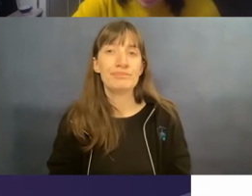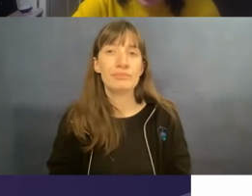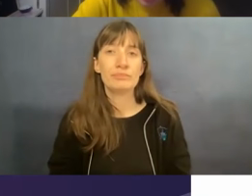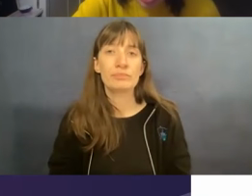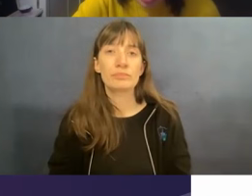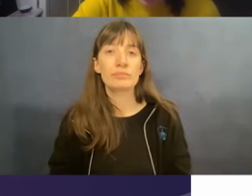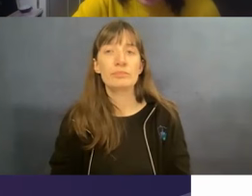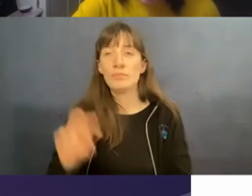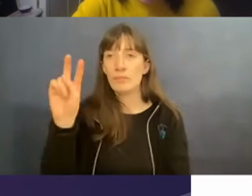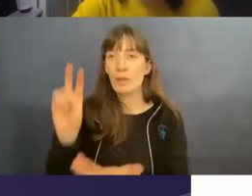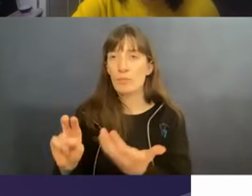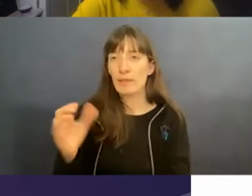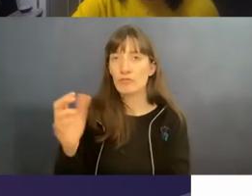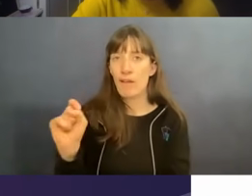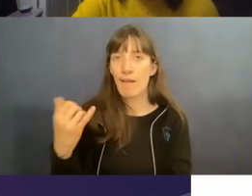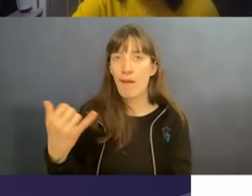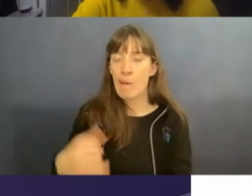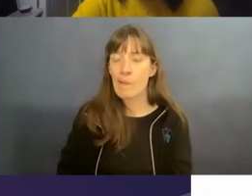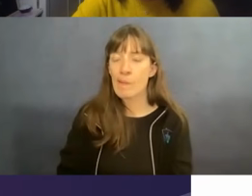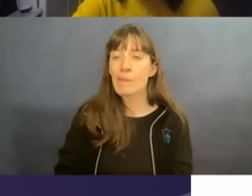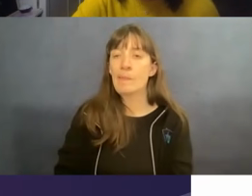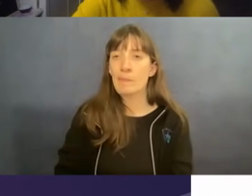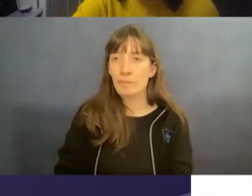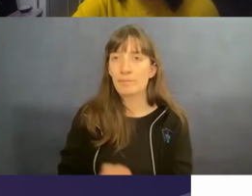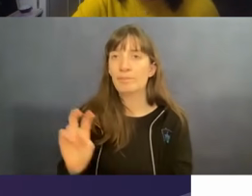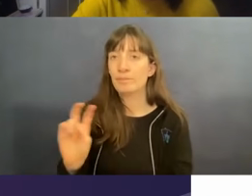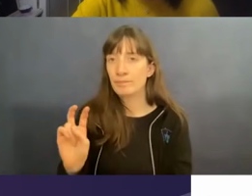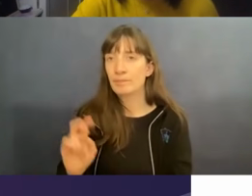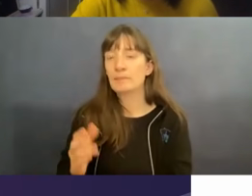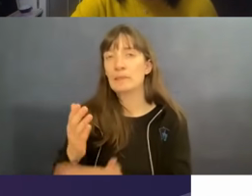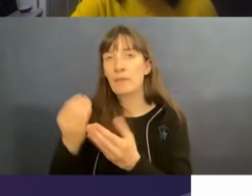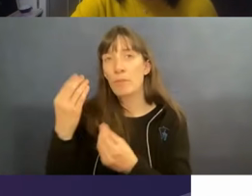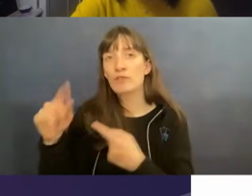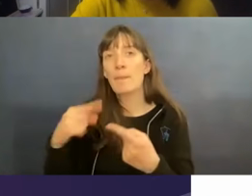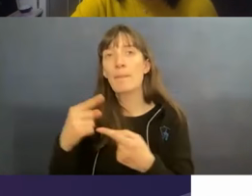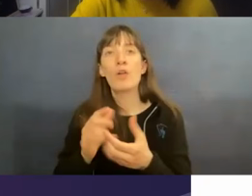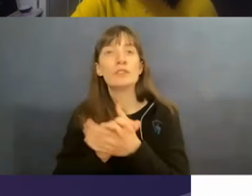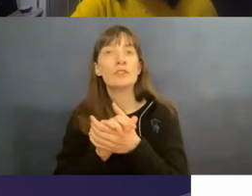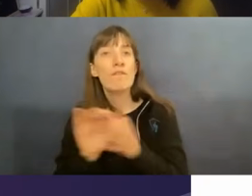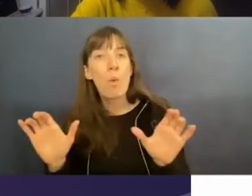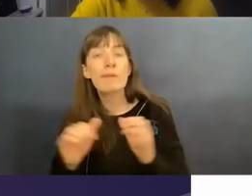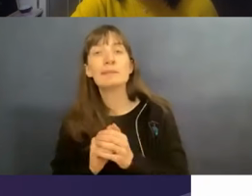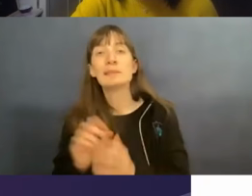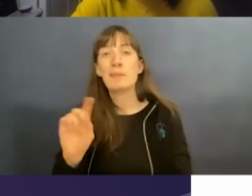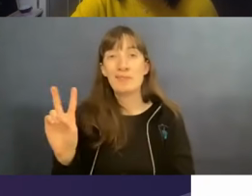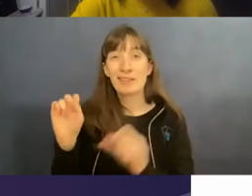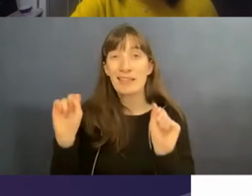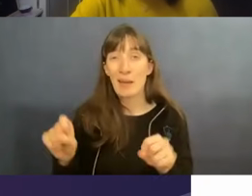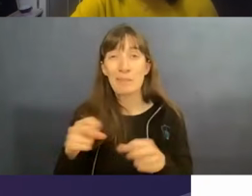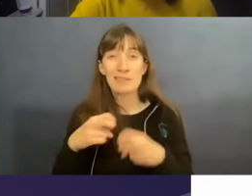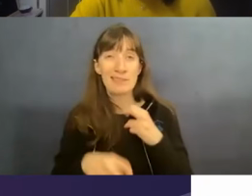I'm looking at the chat, and there's some information about with the divorce and domestic violence, it can be difficult to bring it